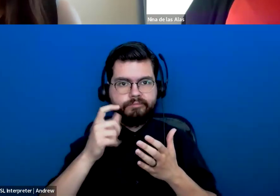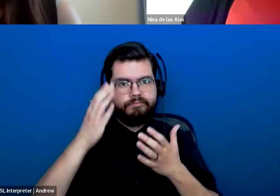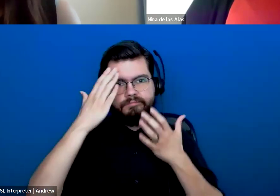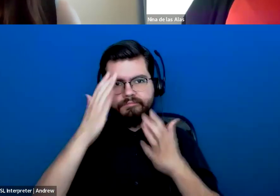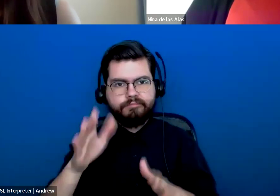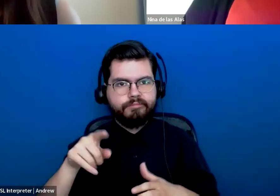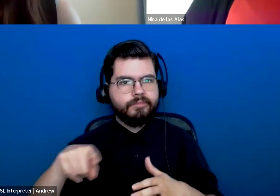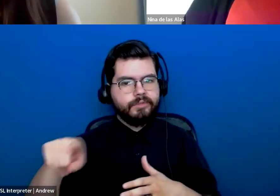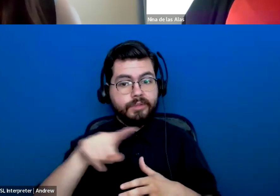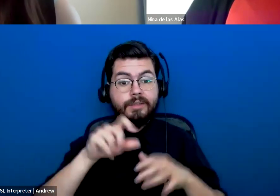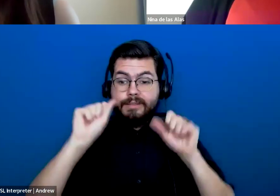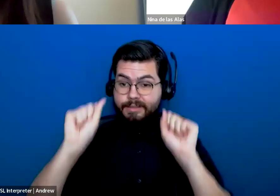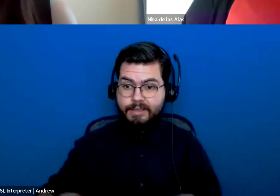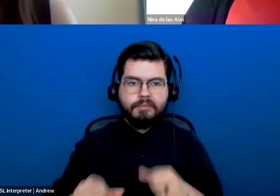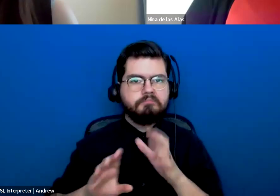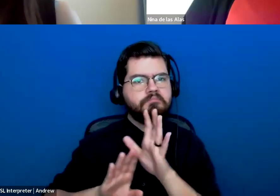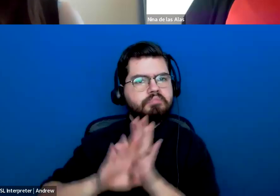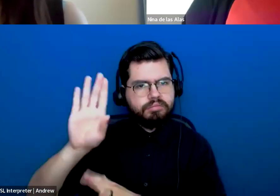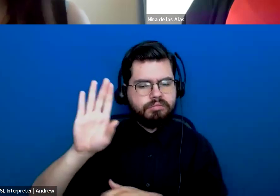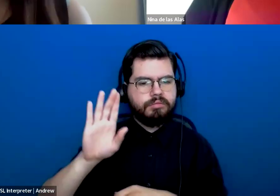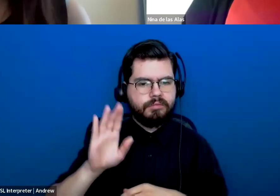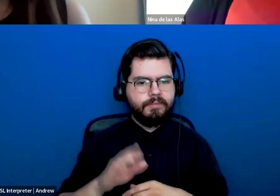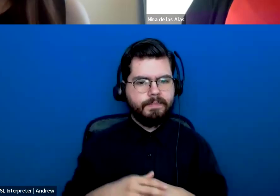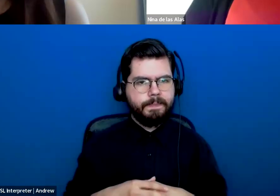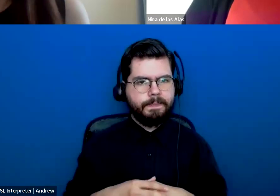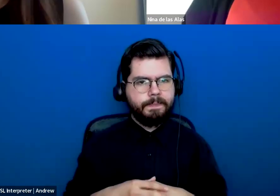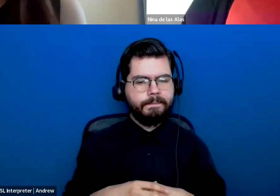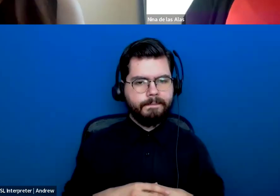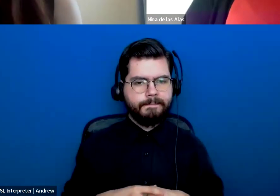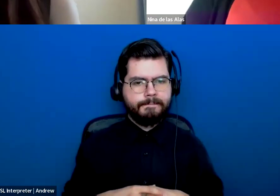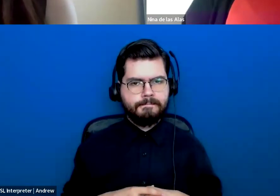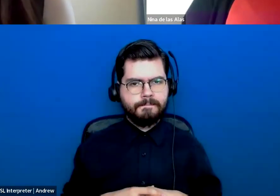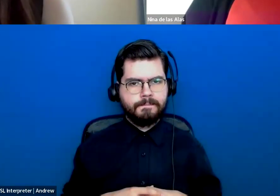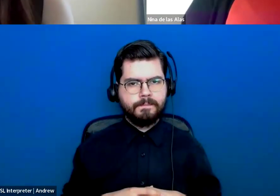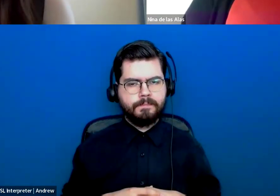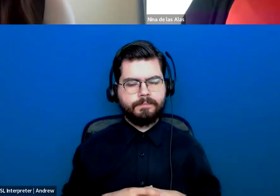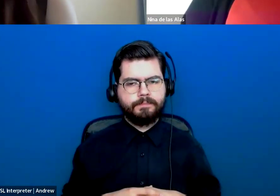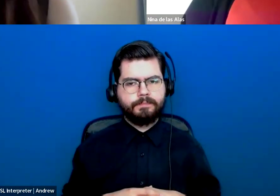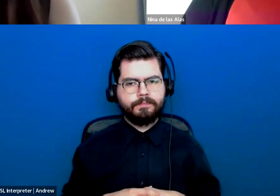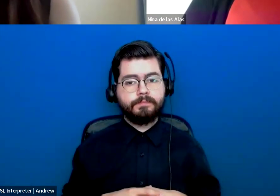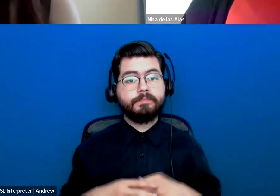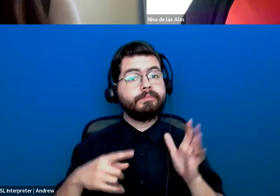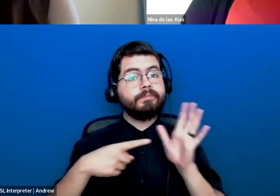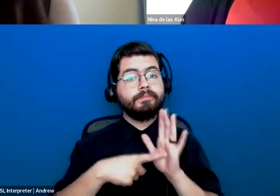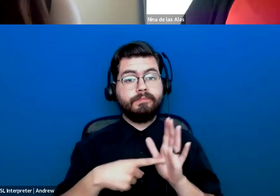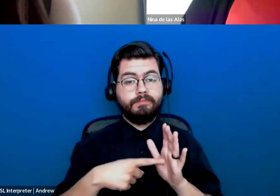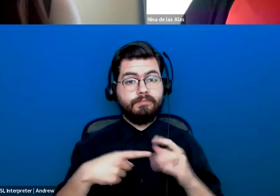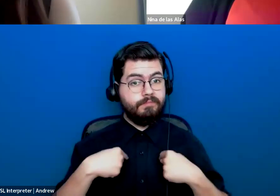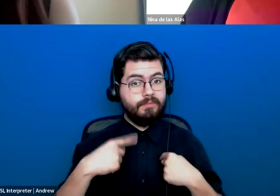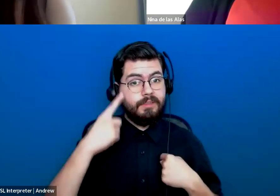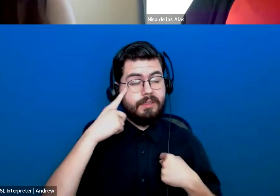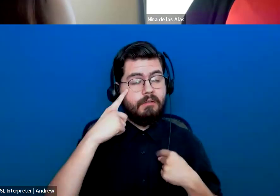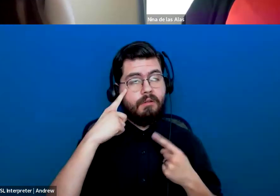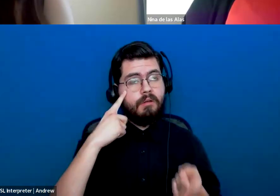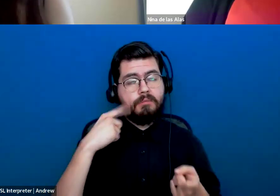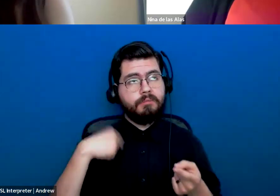own growth potential. Does that make sense? Like once you start thinking like, oh, well, I haven't learned this yet, that could